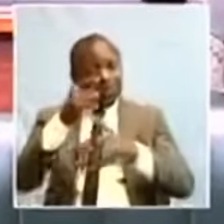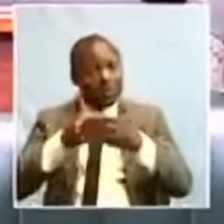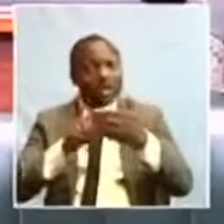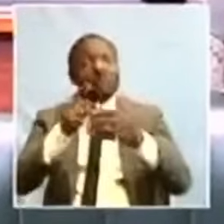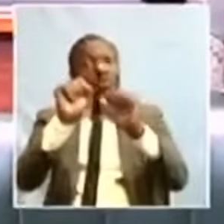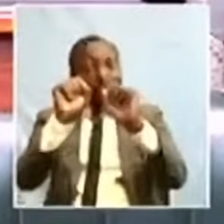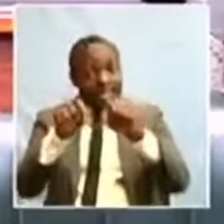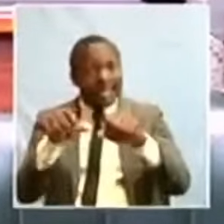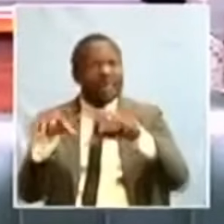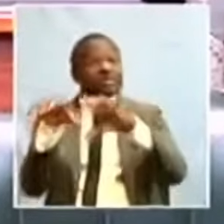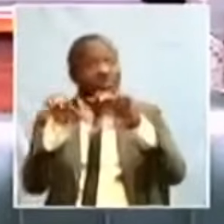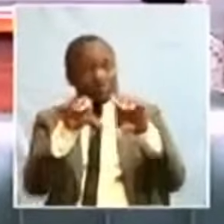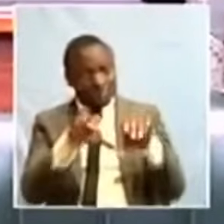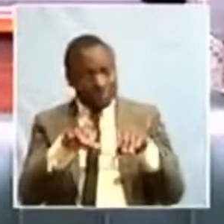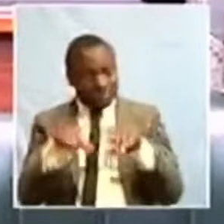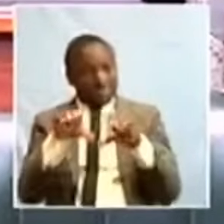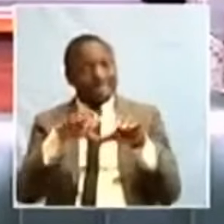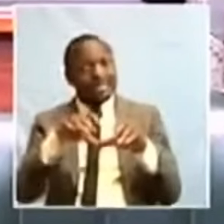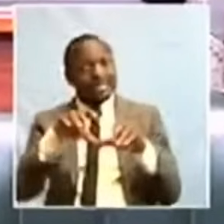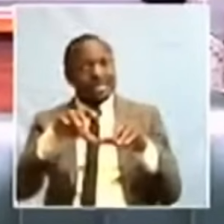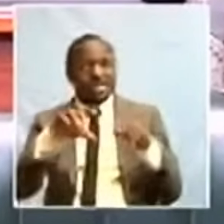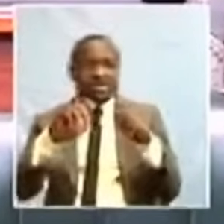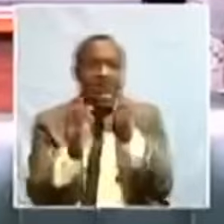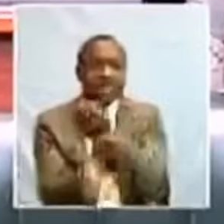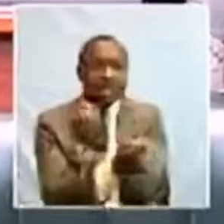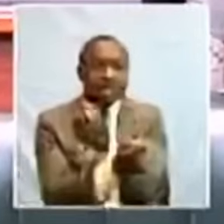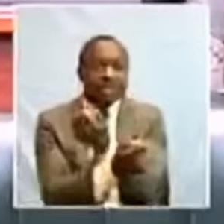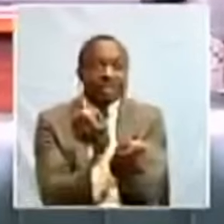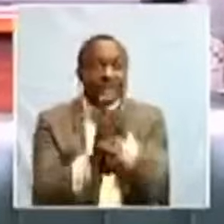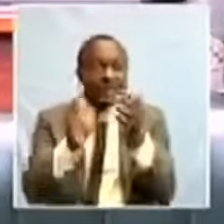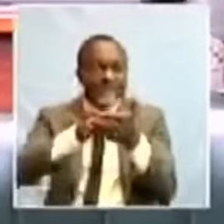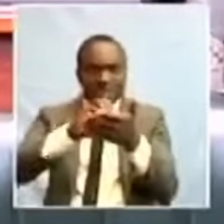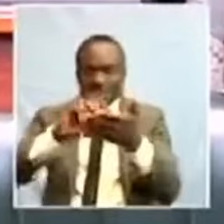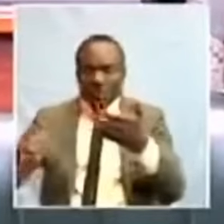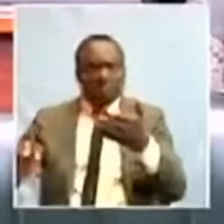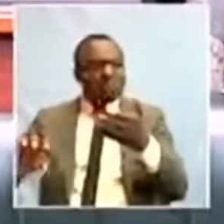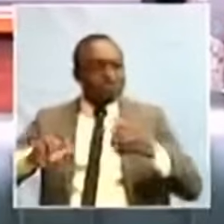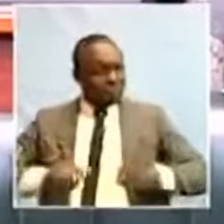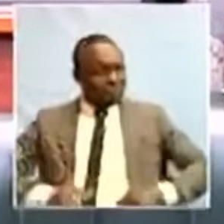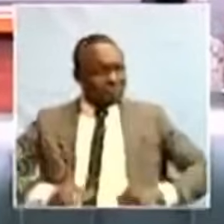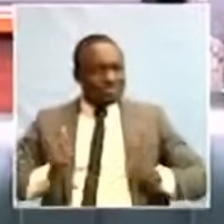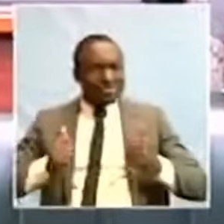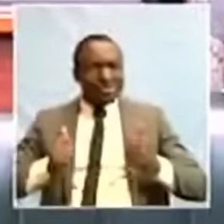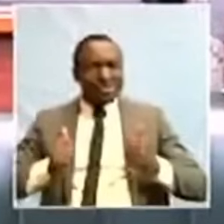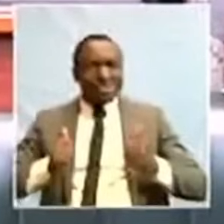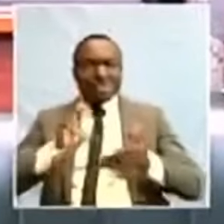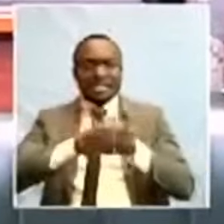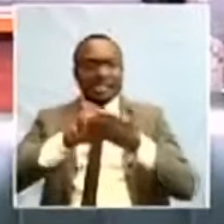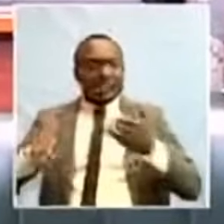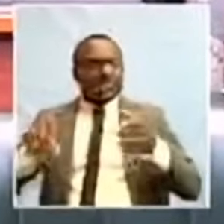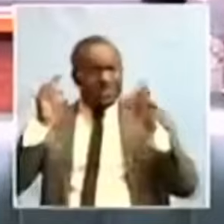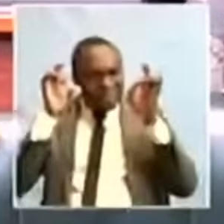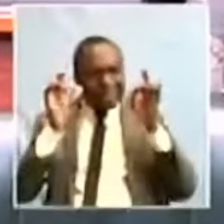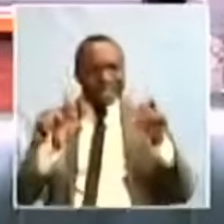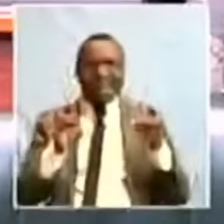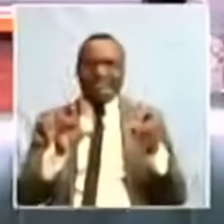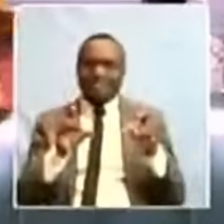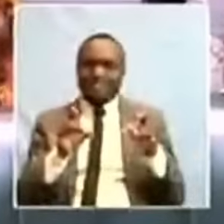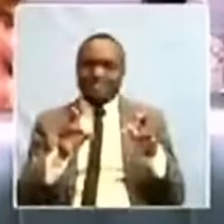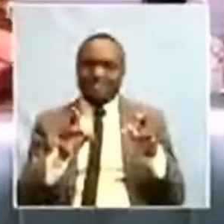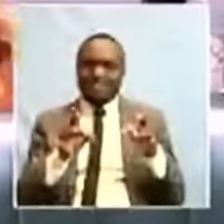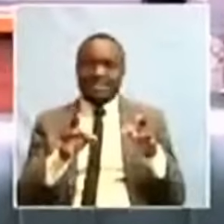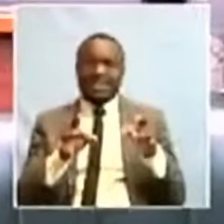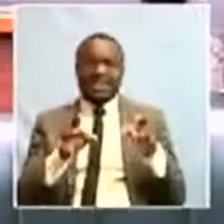can do is indeed adjust, remove any bitterness. It is very good. And when